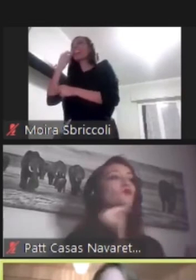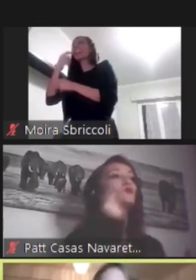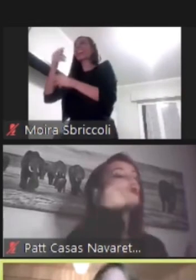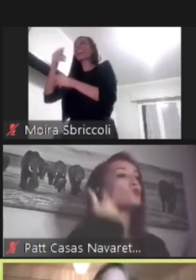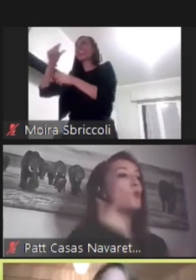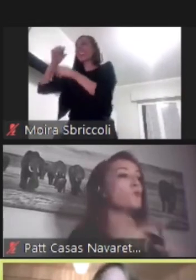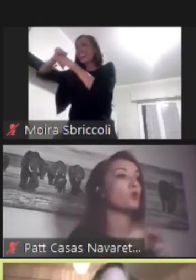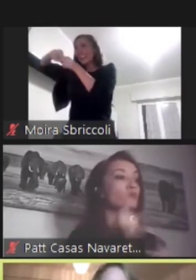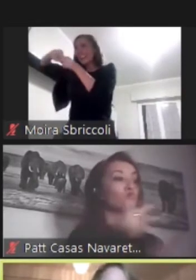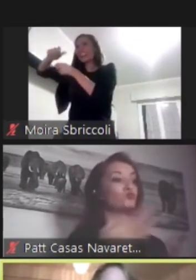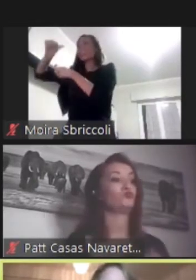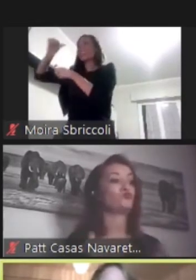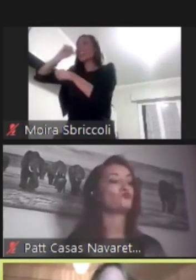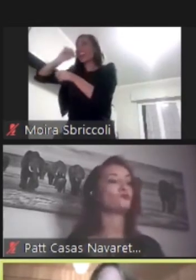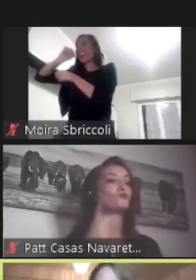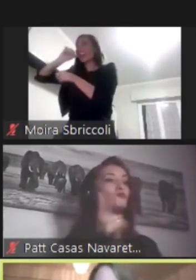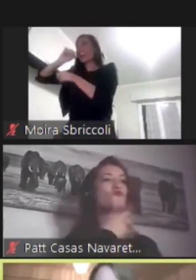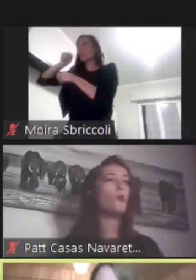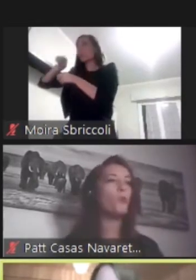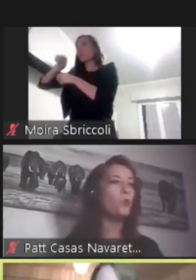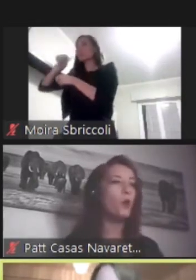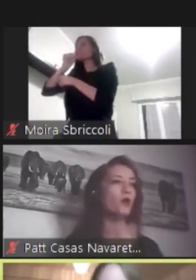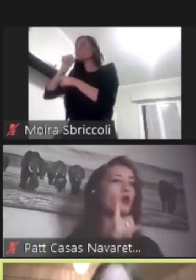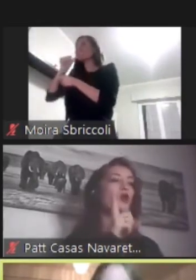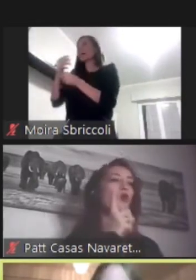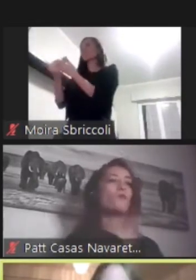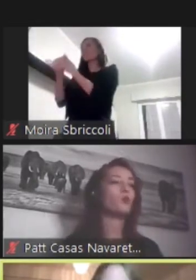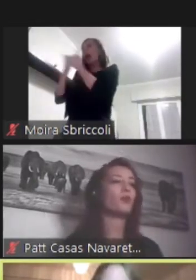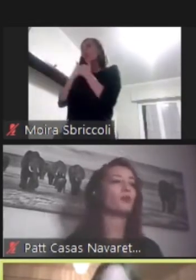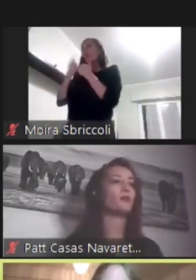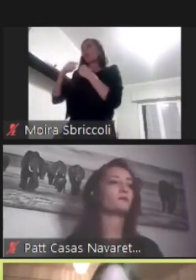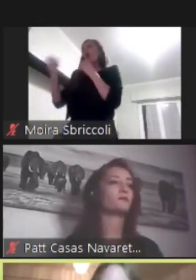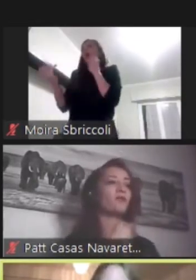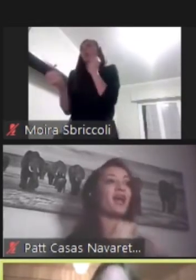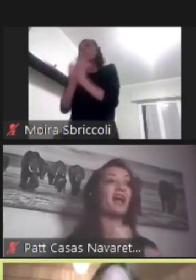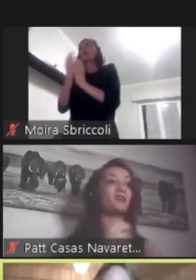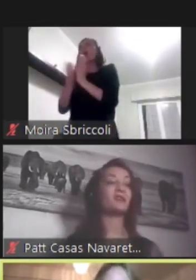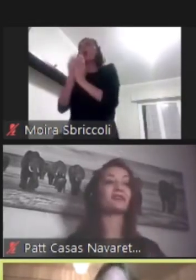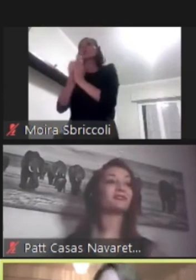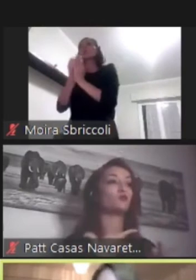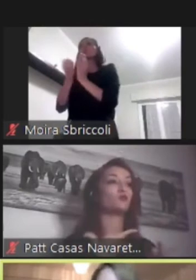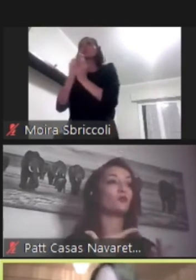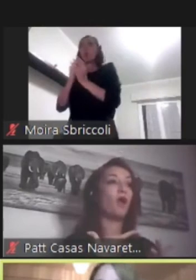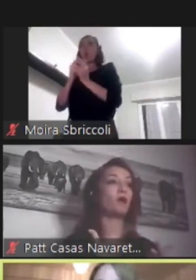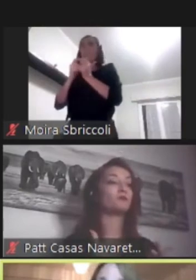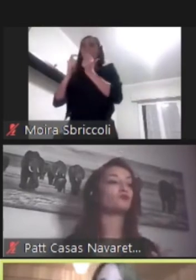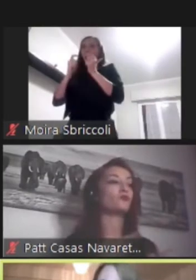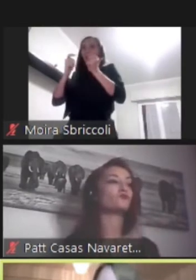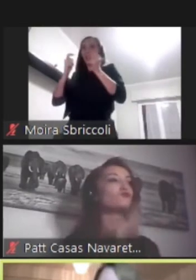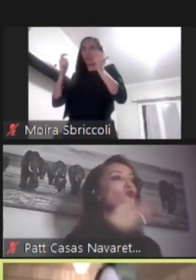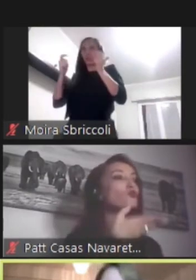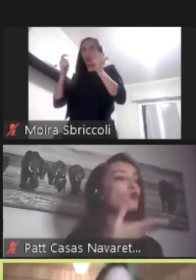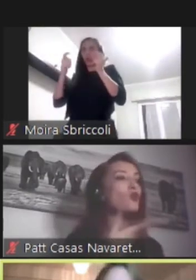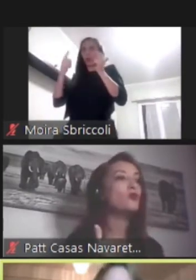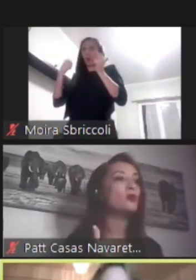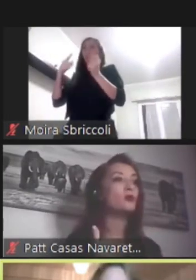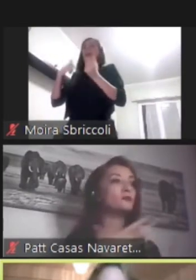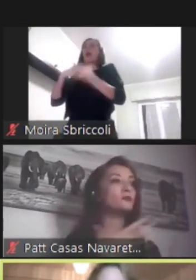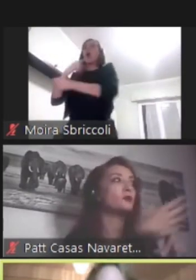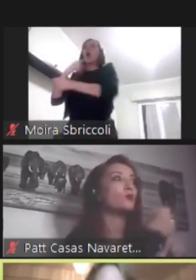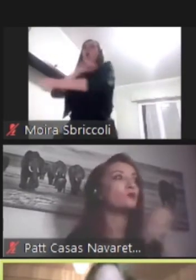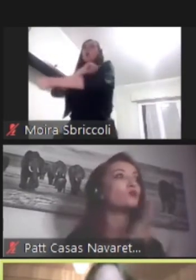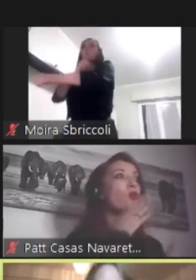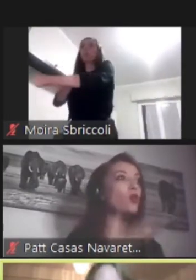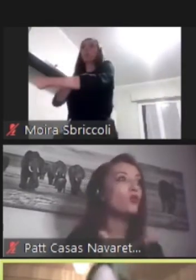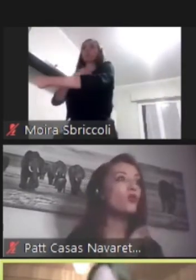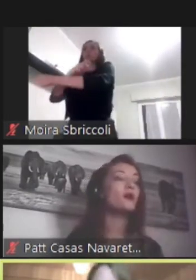growth of the muscles, as well as the transport of fats